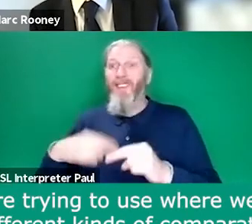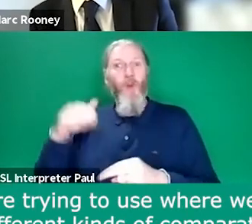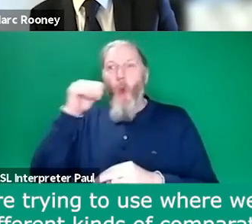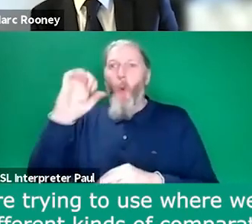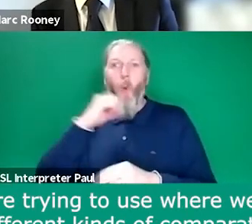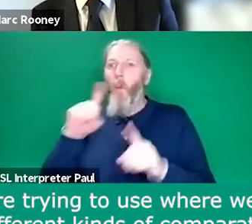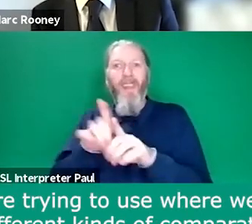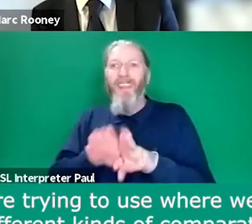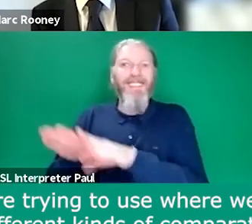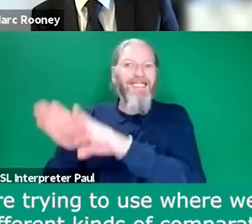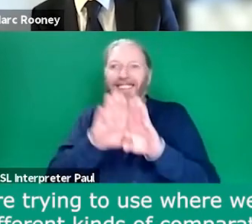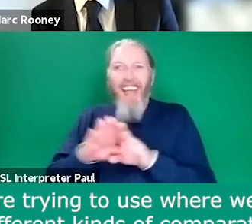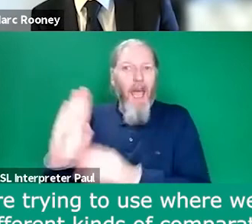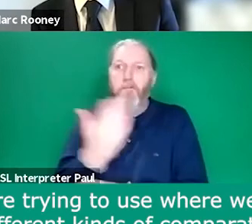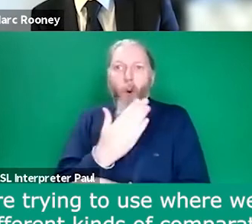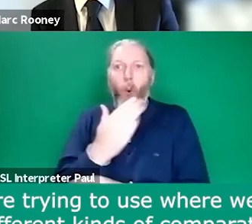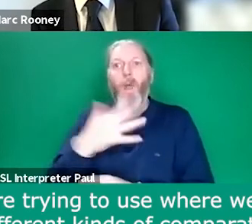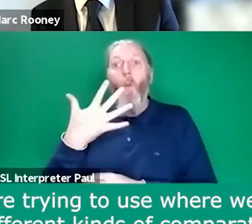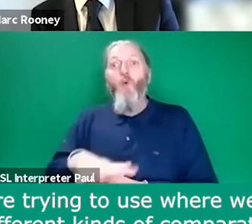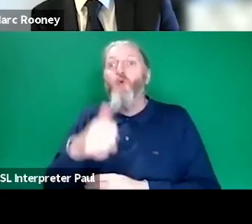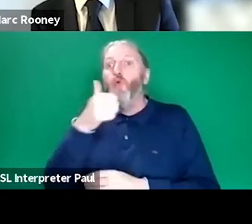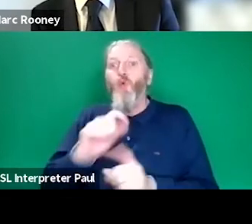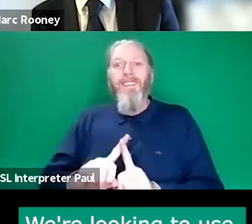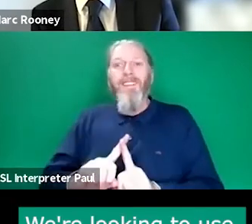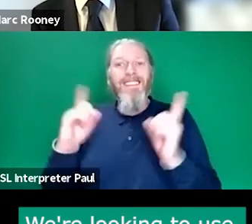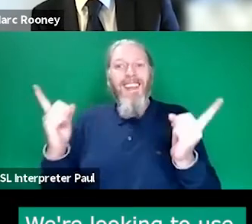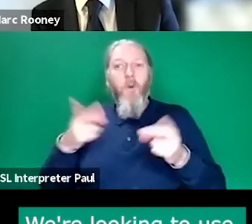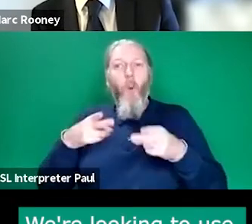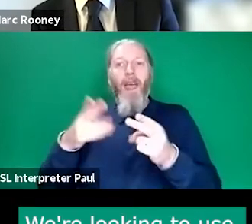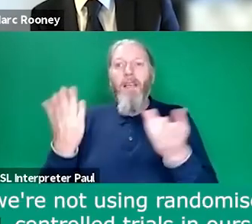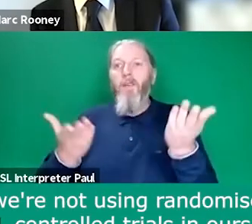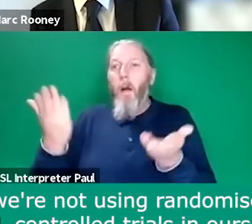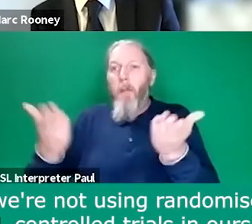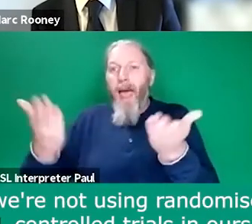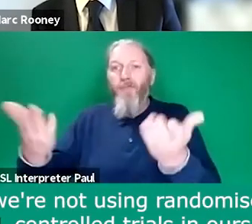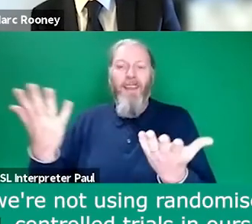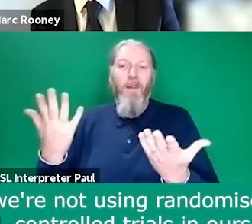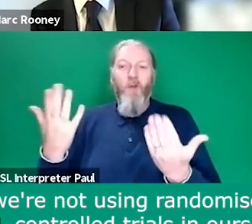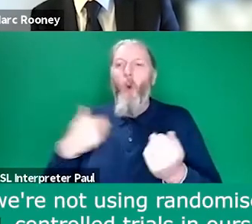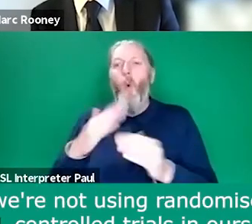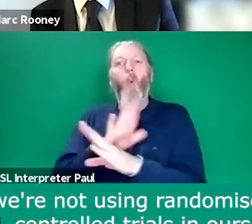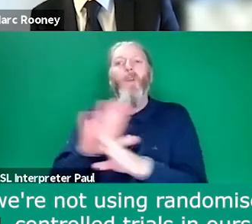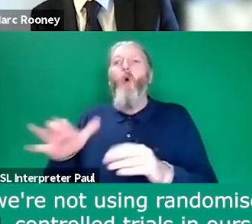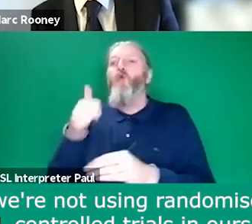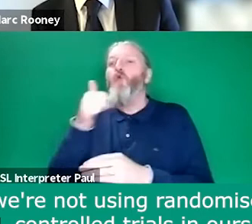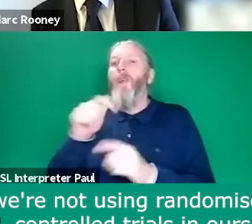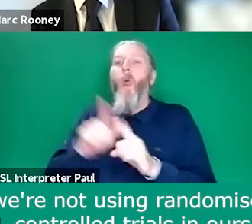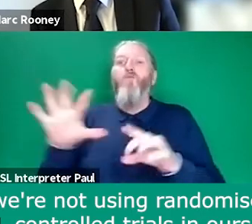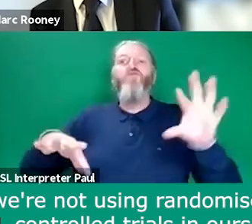trying to use, where we can, different kinds of comparators. We're not using randomized control